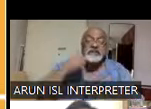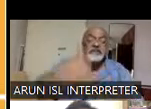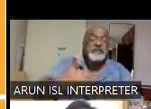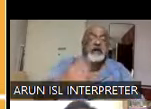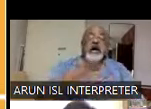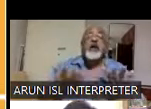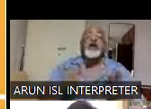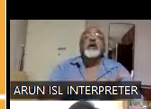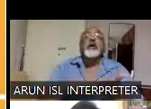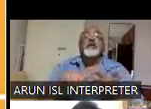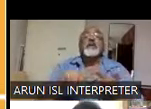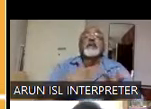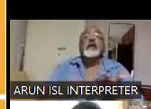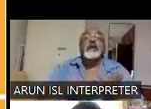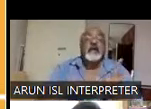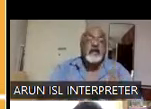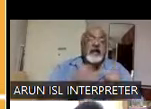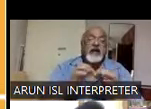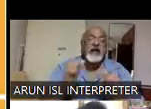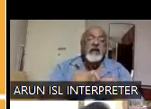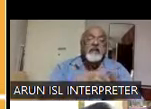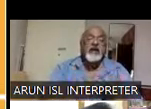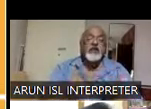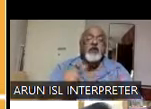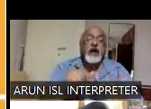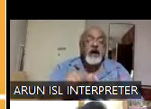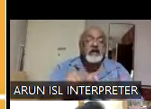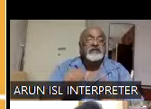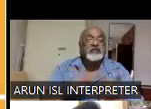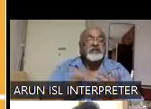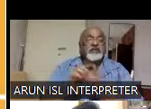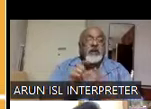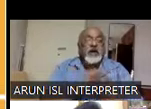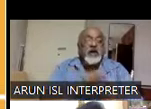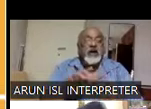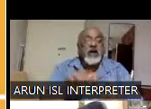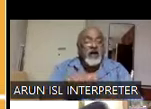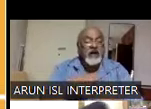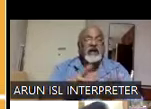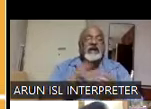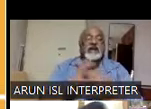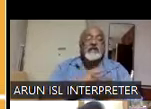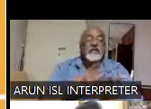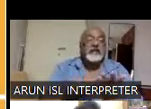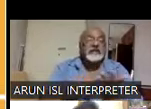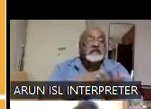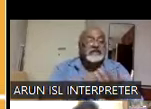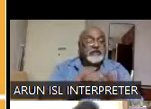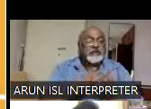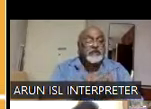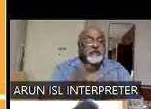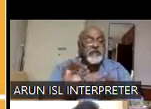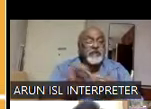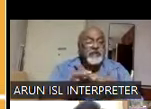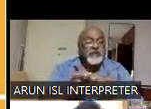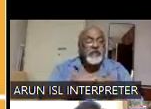of Mary Barua. Mary Barua, Sudha Kaul, Mrs. Chib, Ketna Mehta,